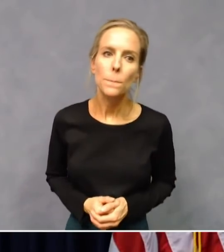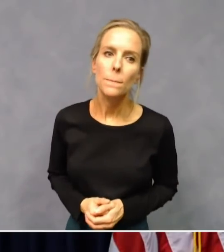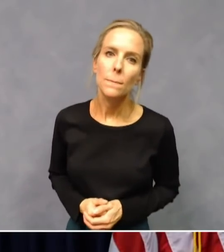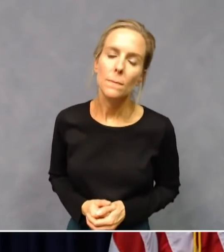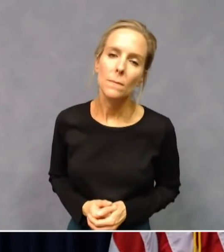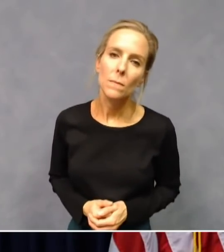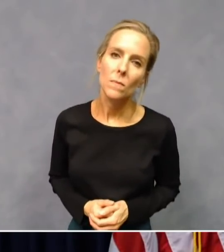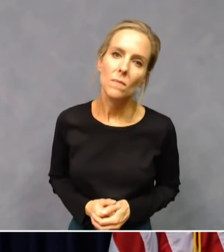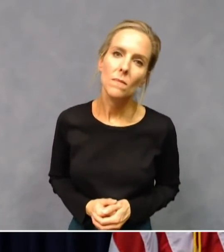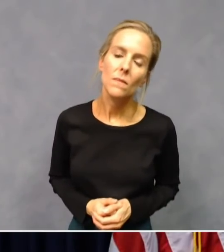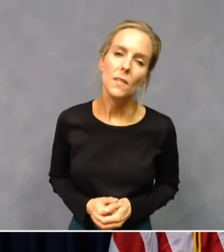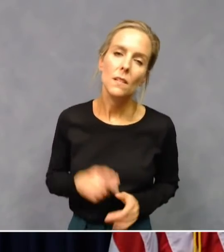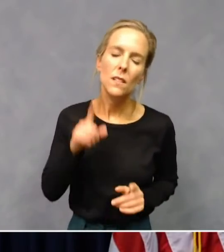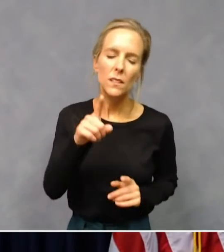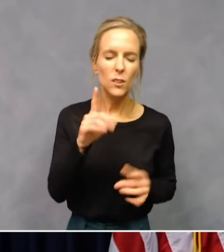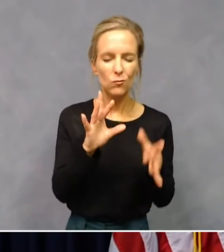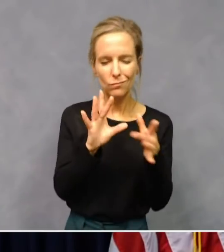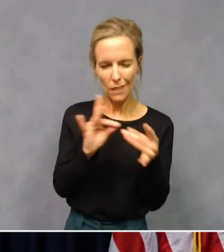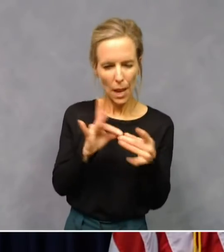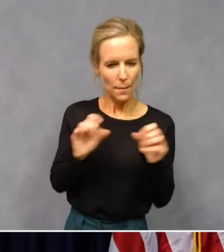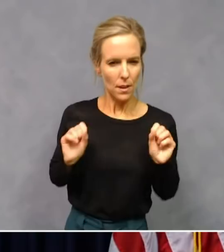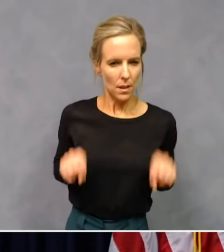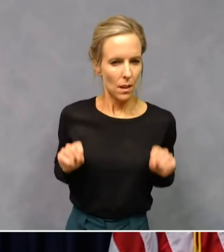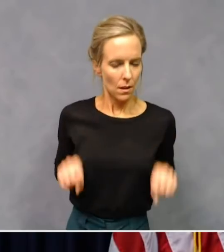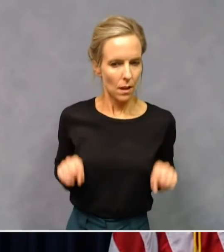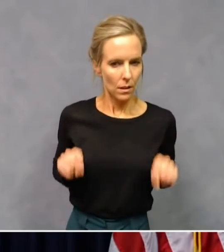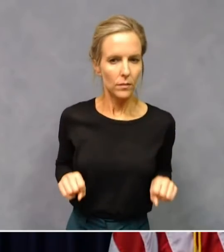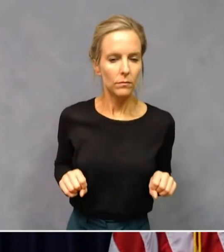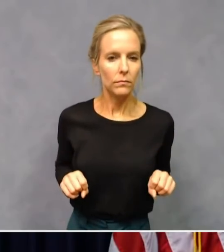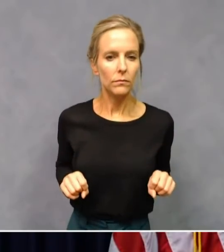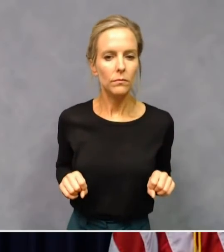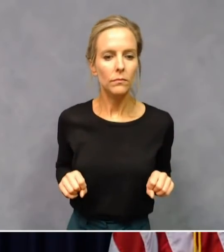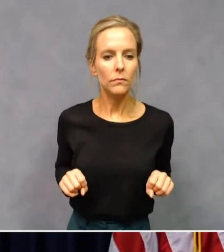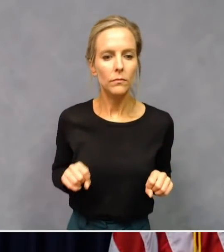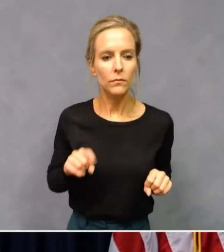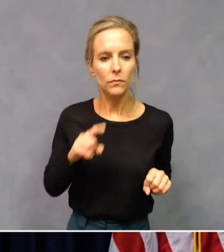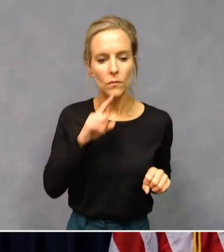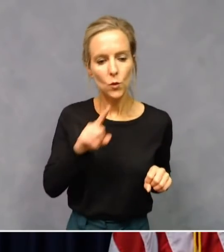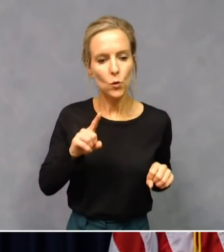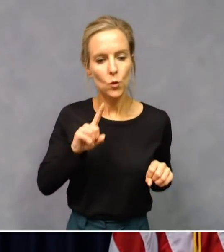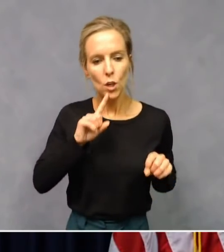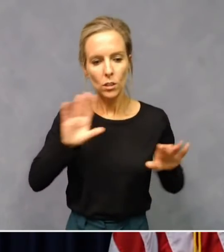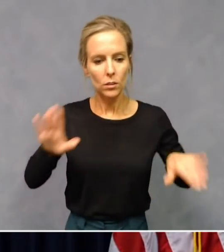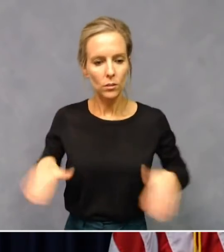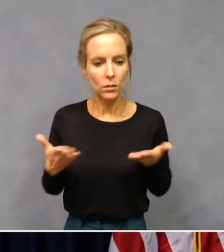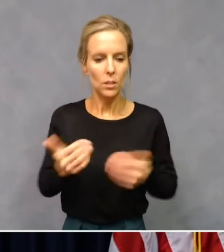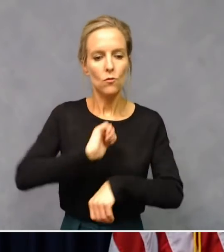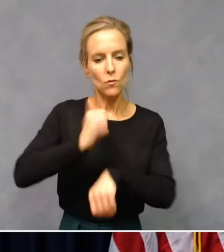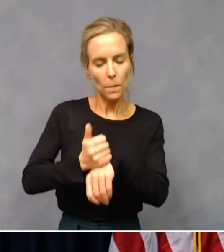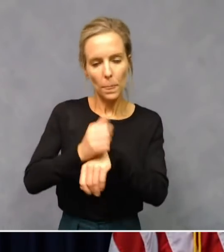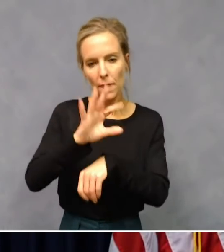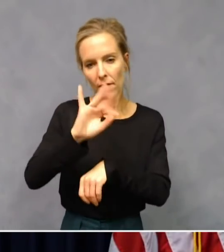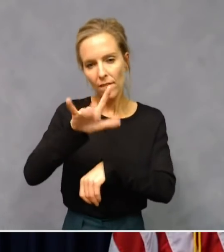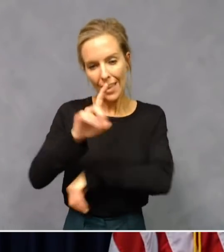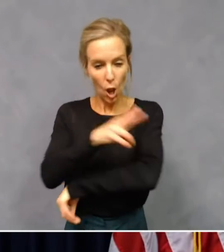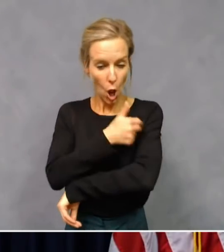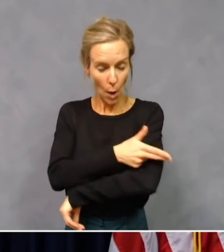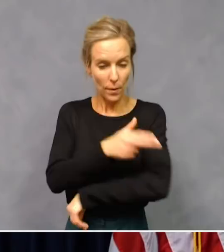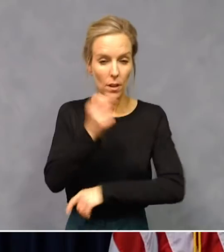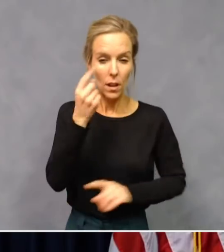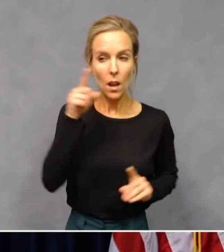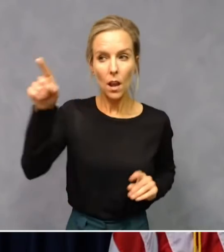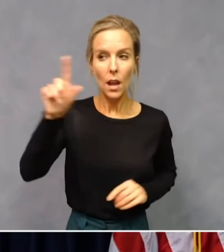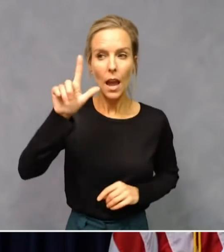You just mentioned the possibility of rebooting the field hospital in Louisville, but in Lexington, UK Healthcare